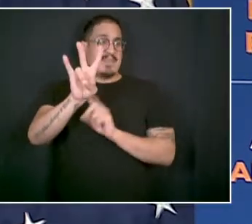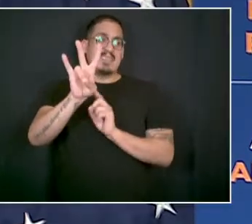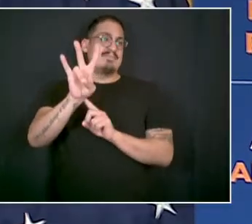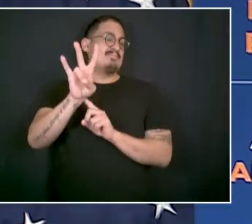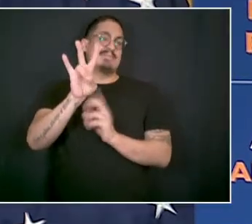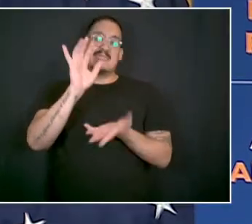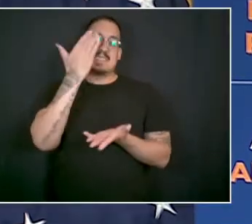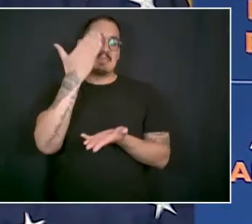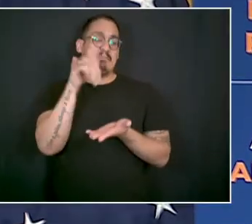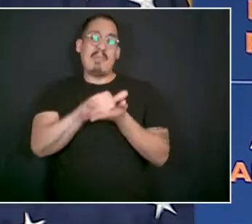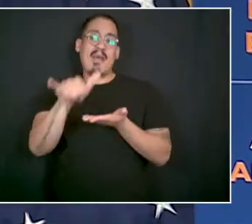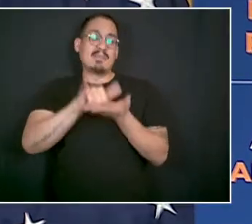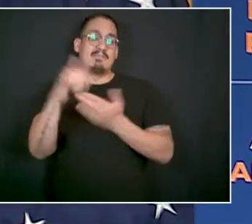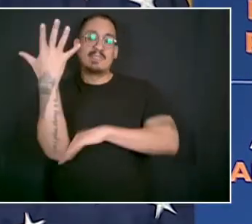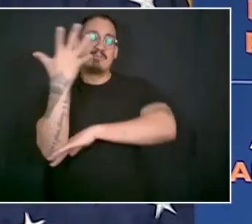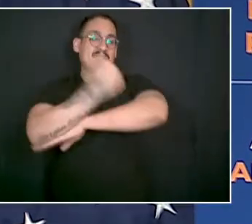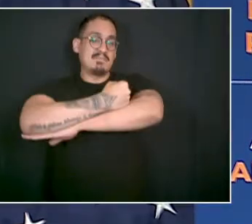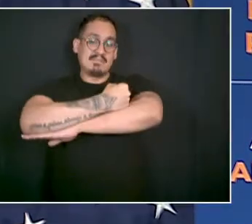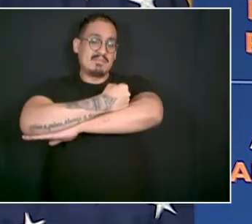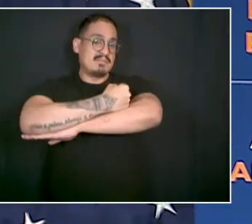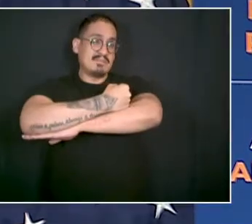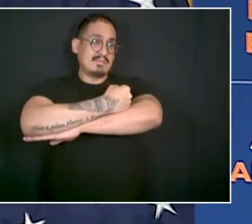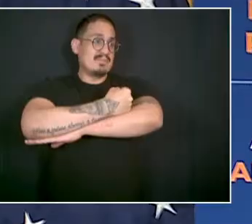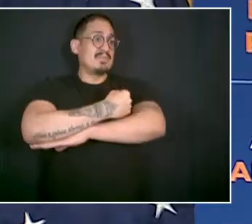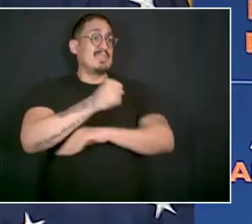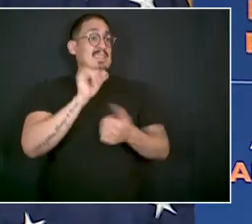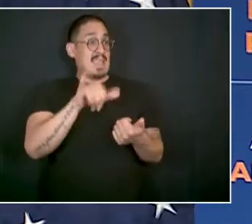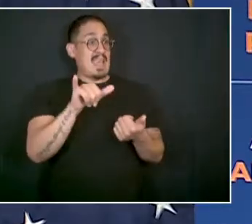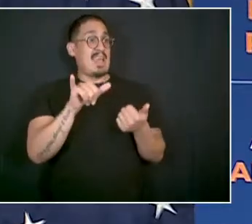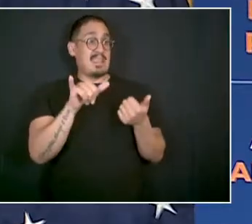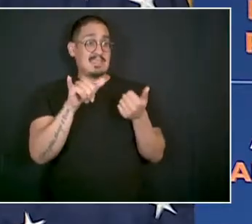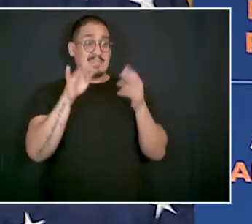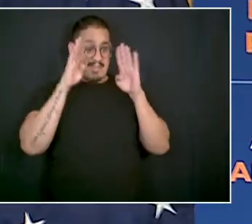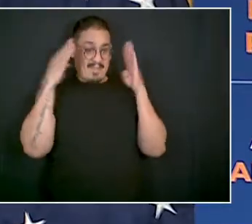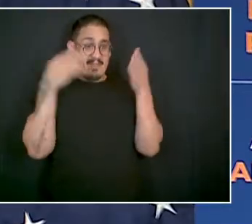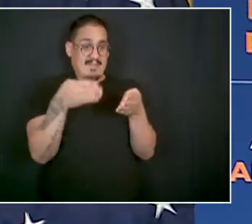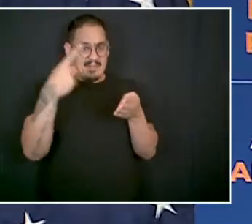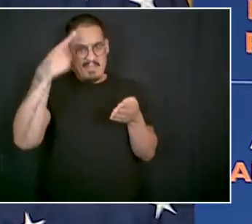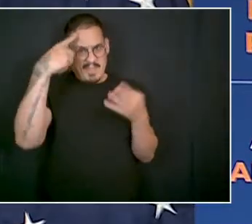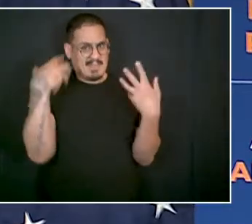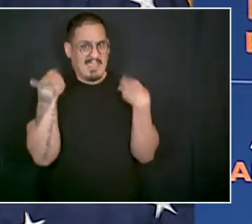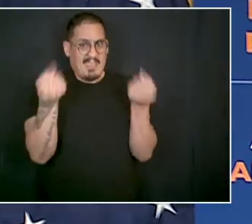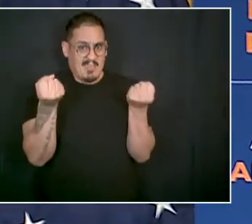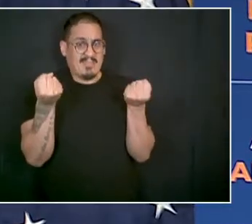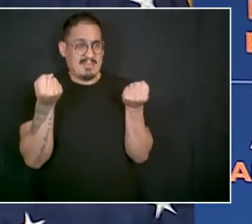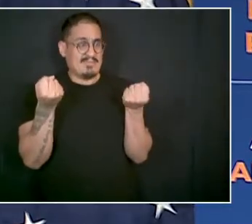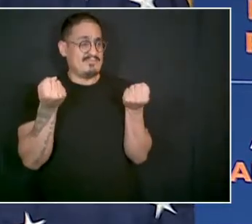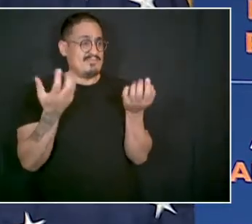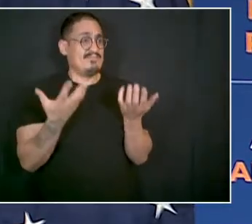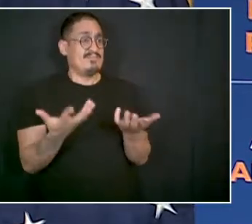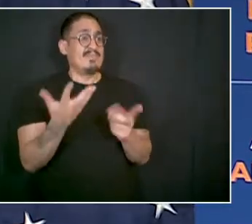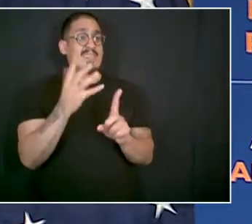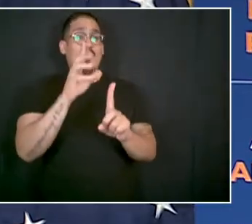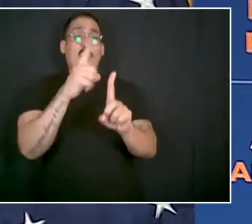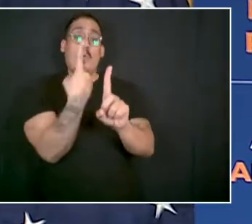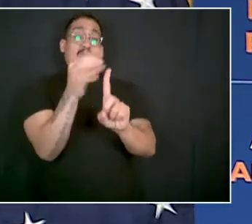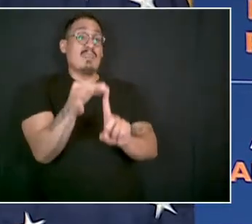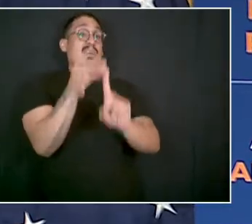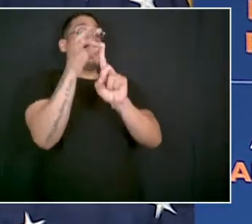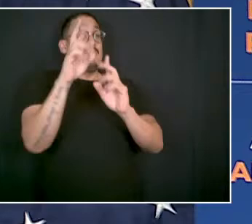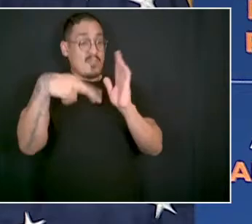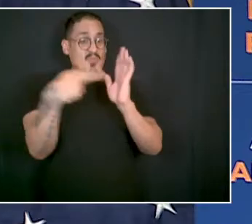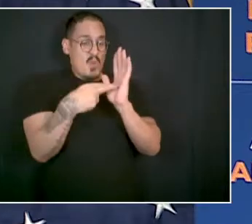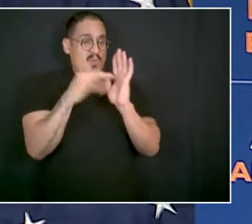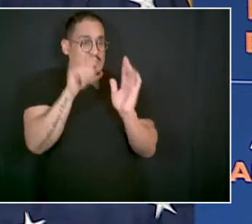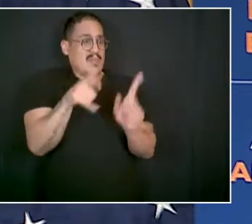And so that's the role of a first deputy mayor. One of his roles would be do that in partnership with my chief of staff